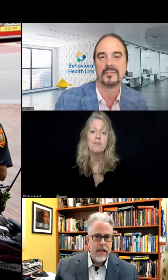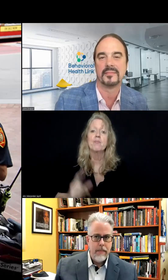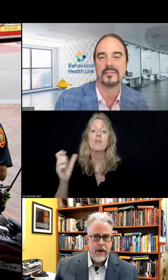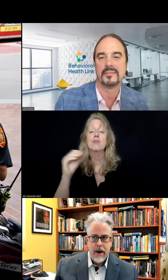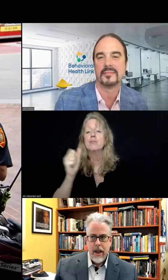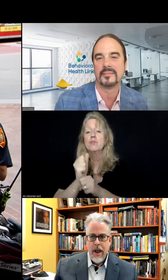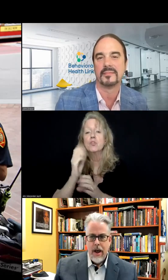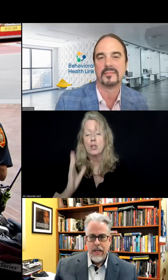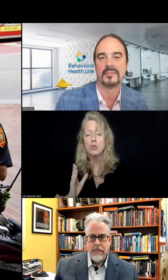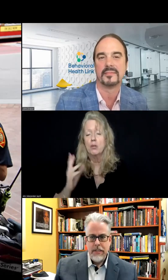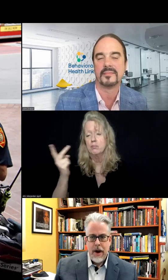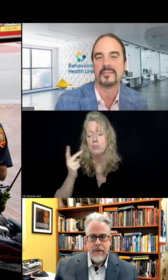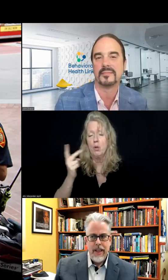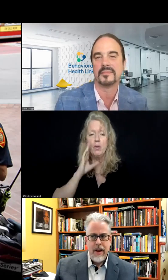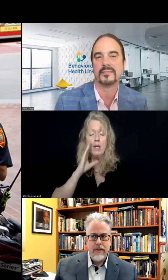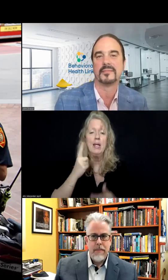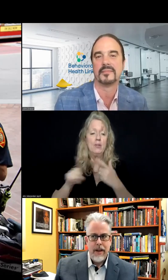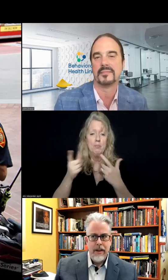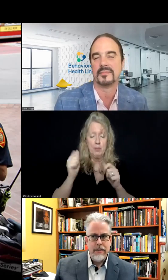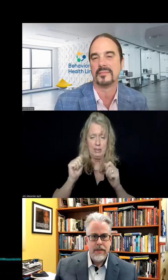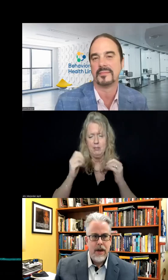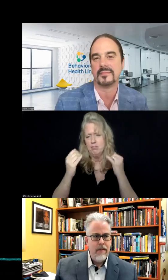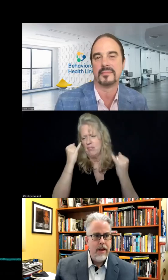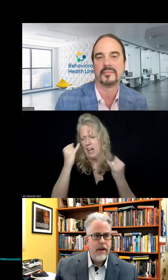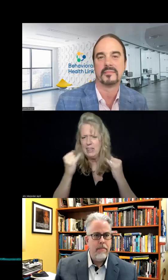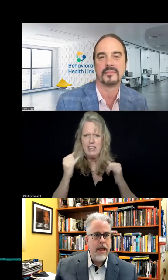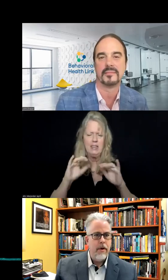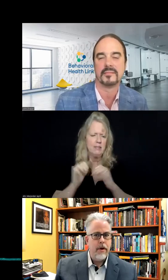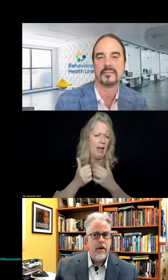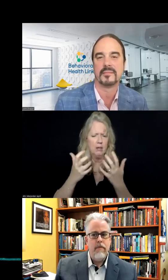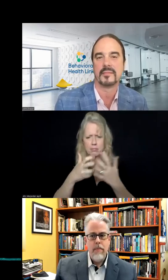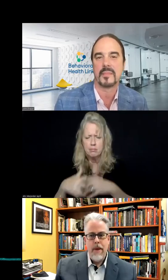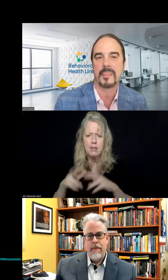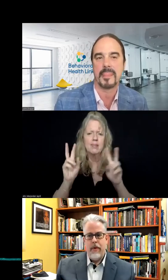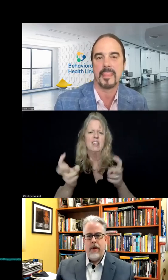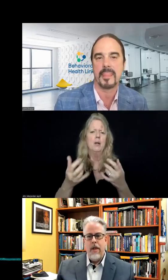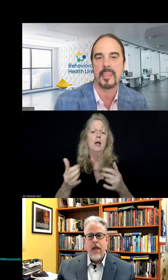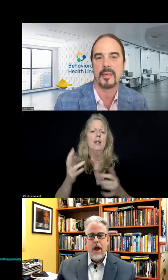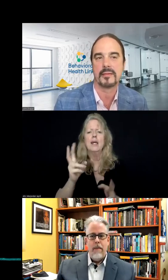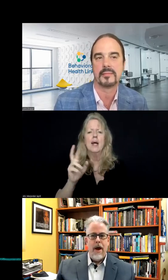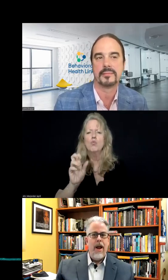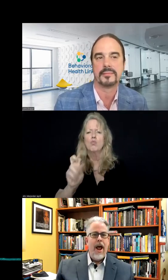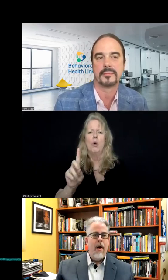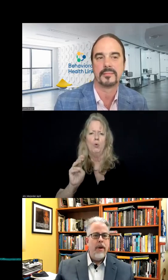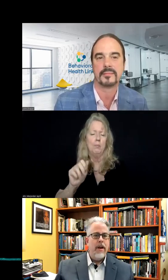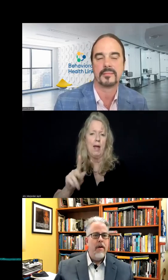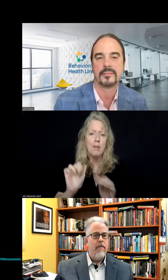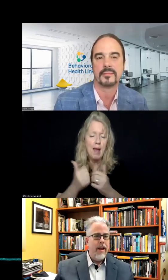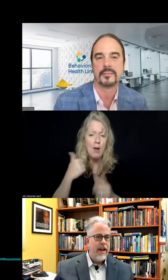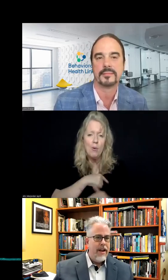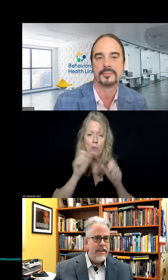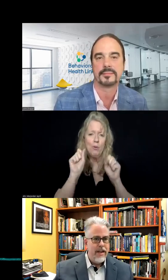Lila Solomon, and I spent some time and laid out some ideas, really a playbook, a roadmap, if you will, about how we